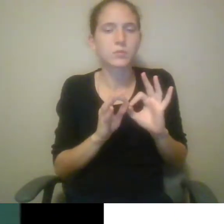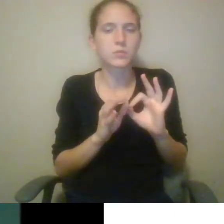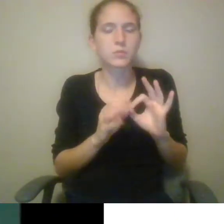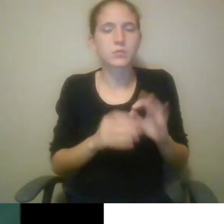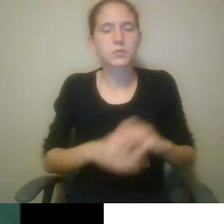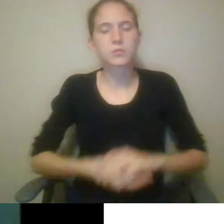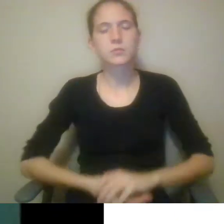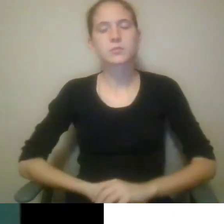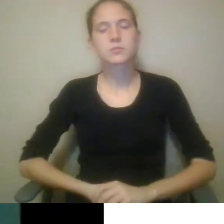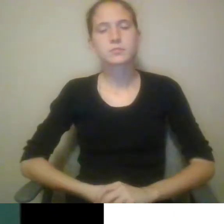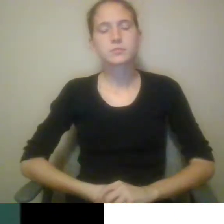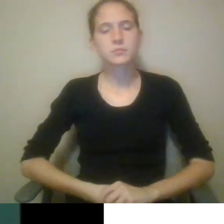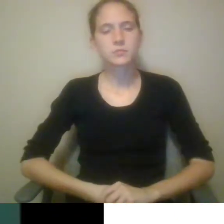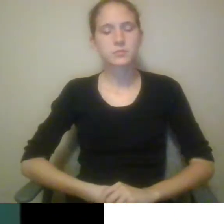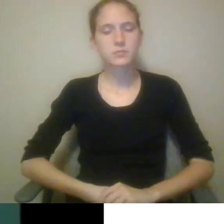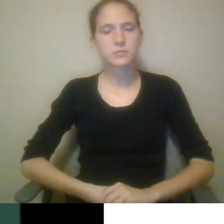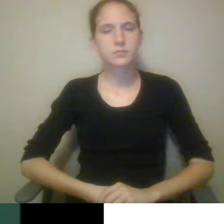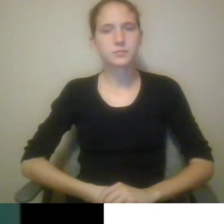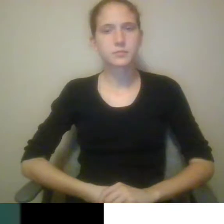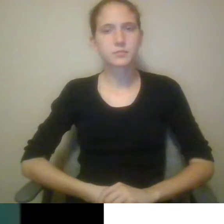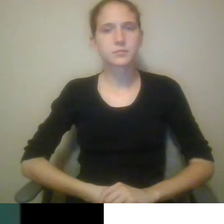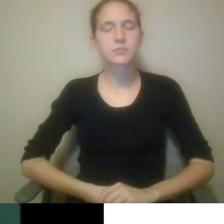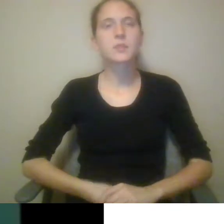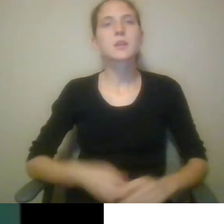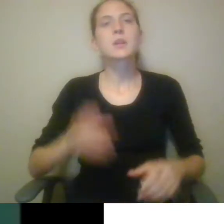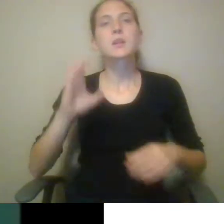right, is flexible.